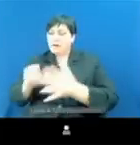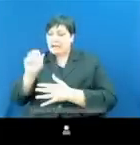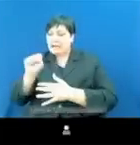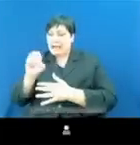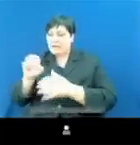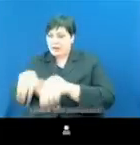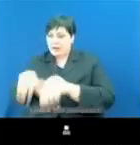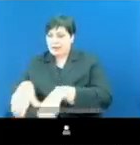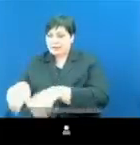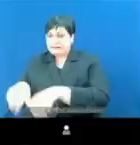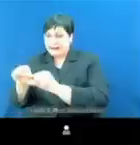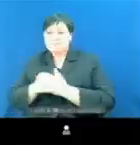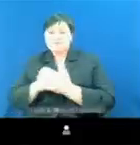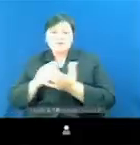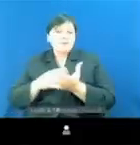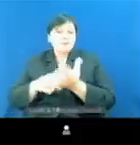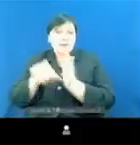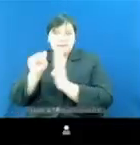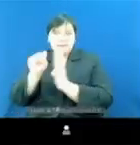even county-specific maybe.